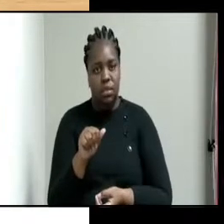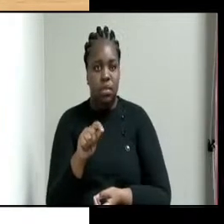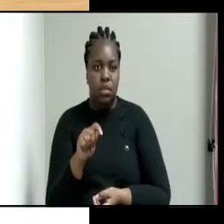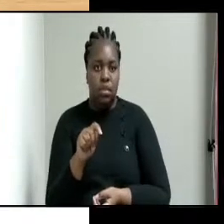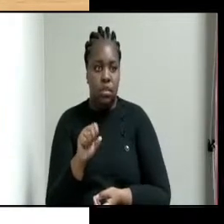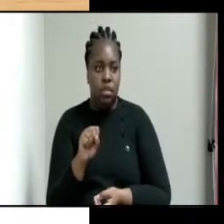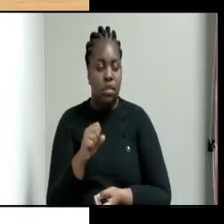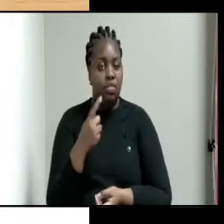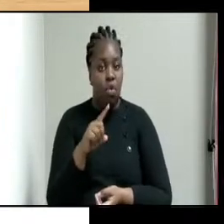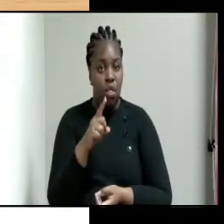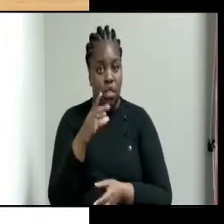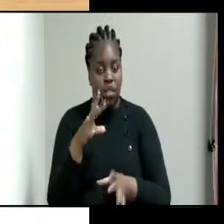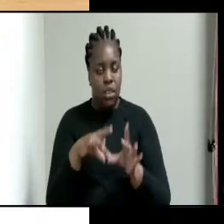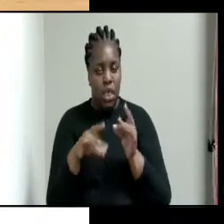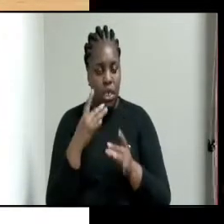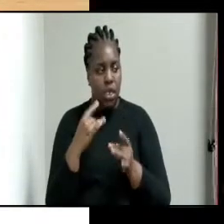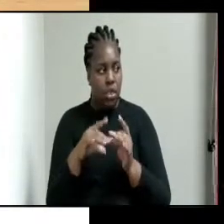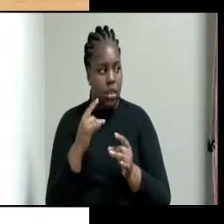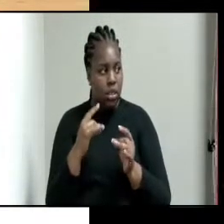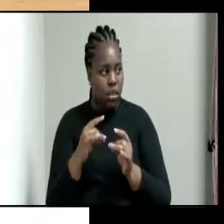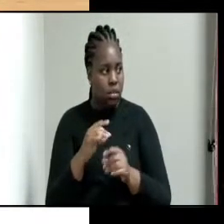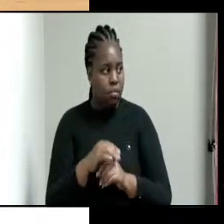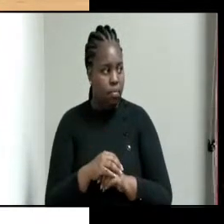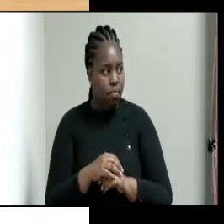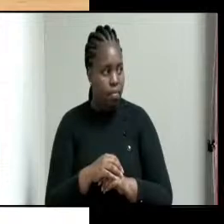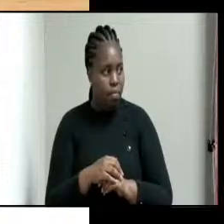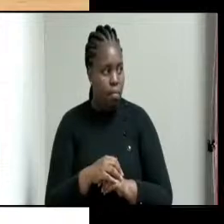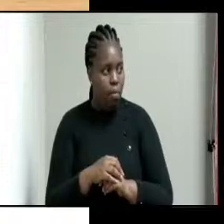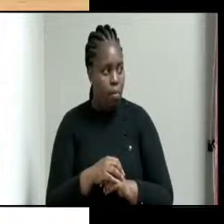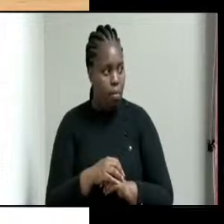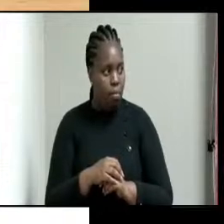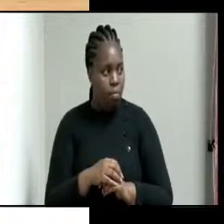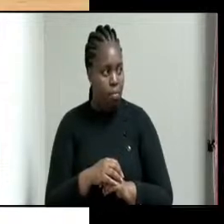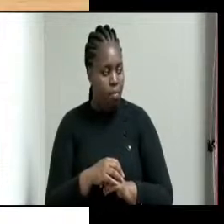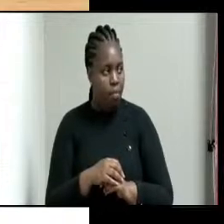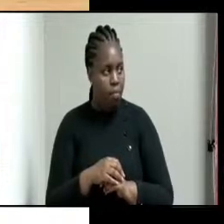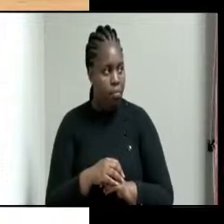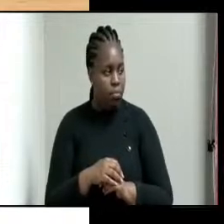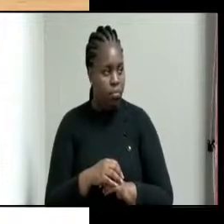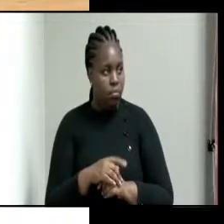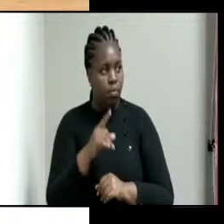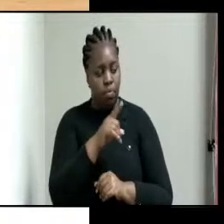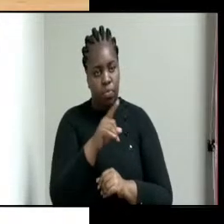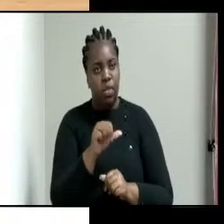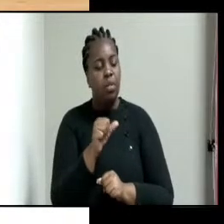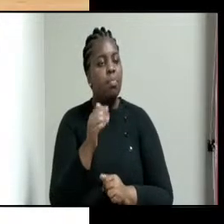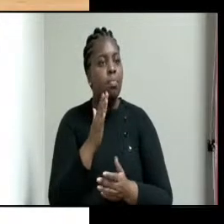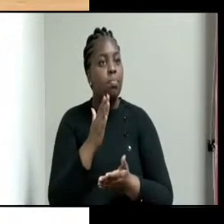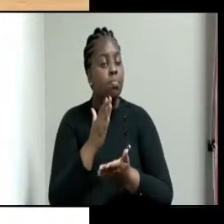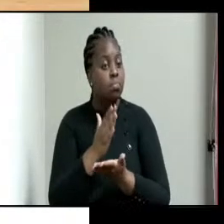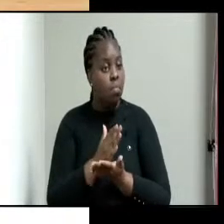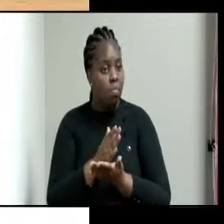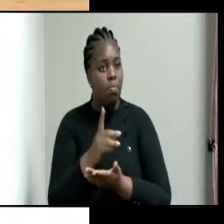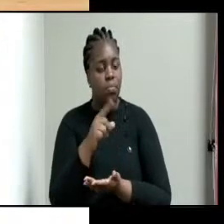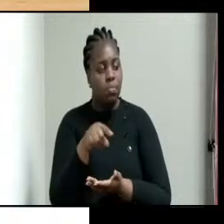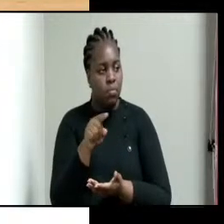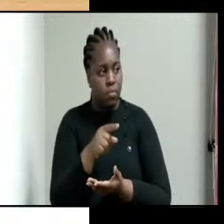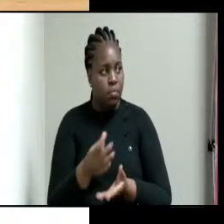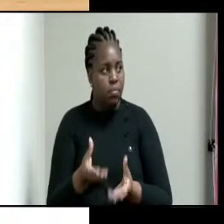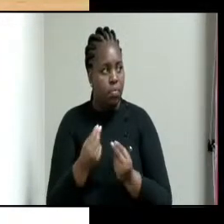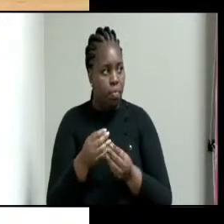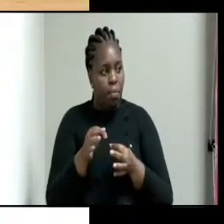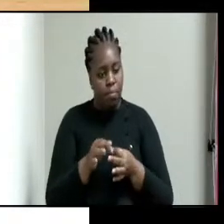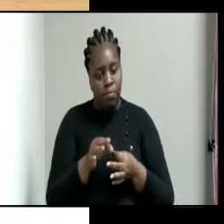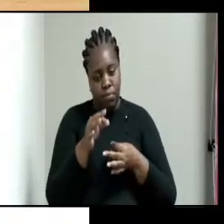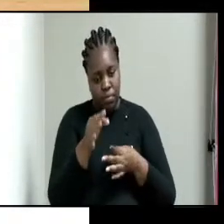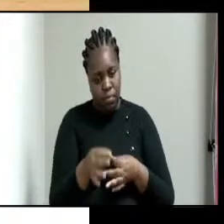this analysis called MODA. They made sure that they get